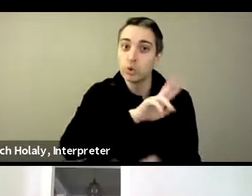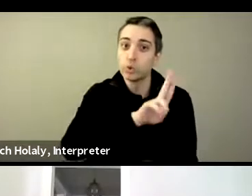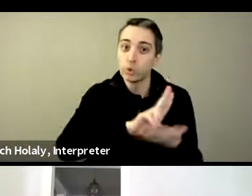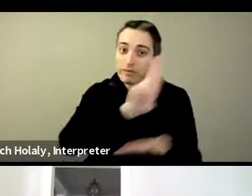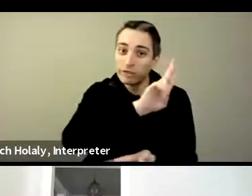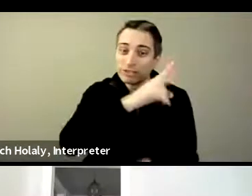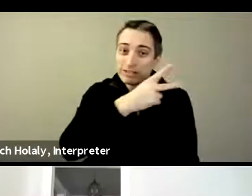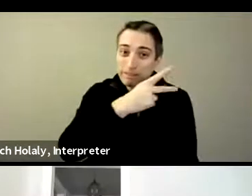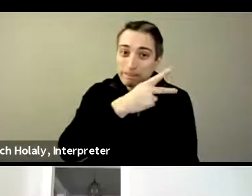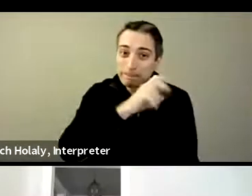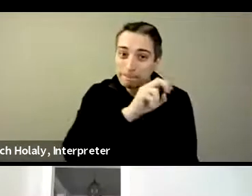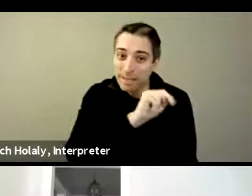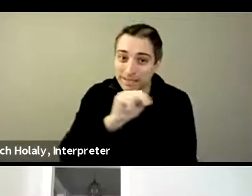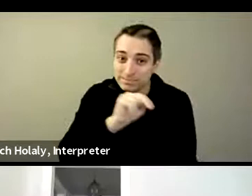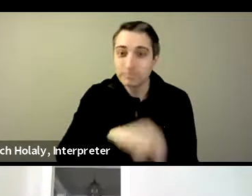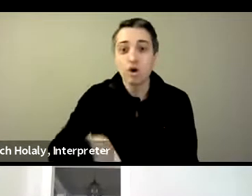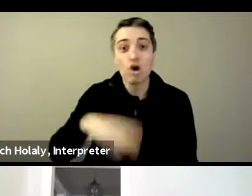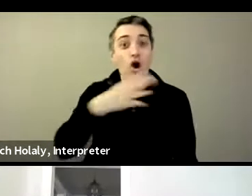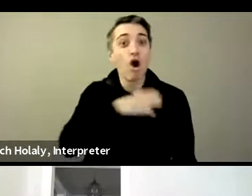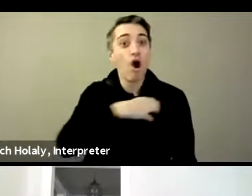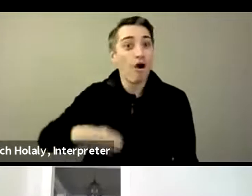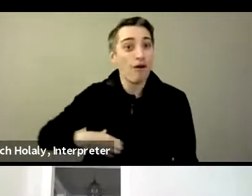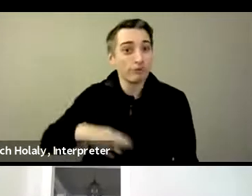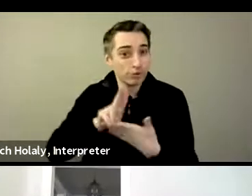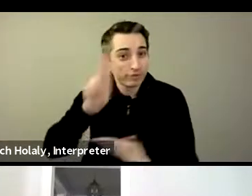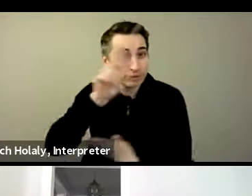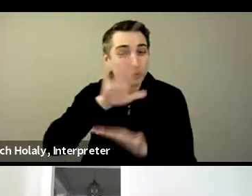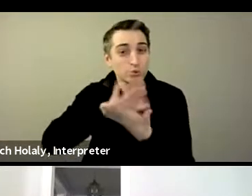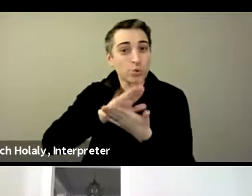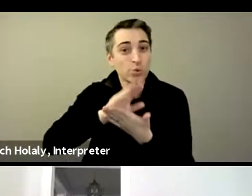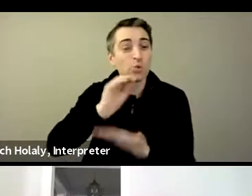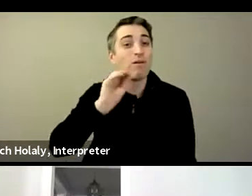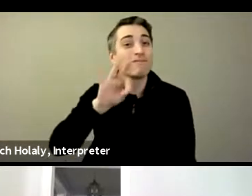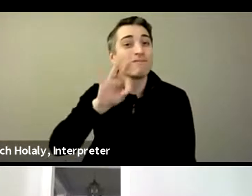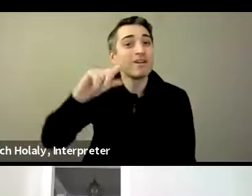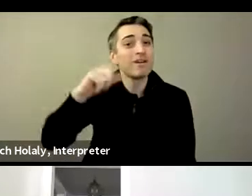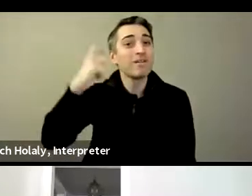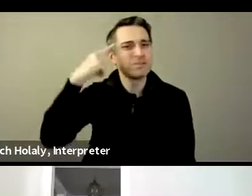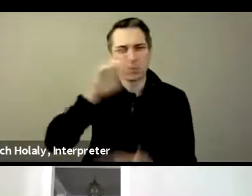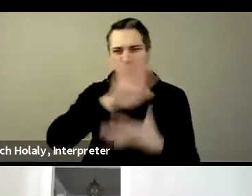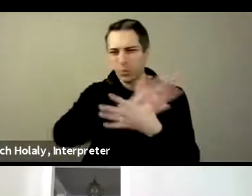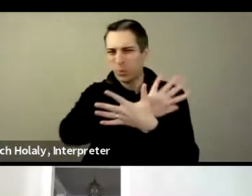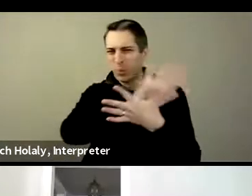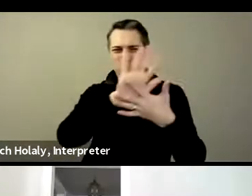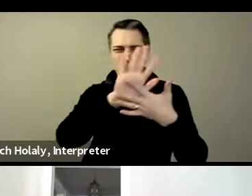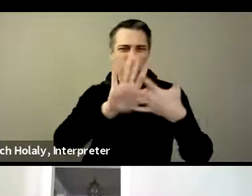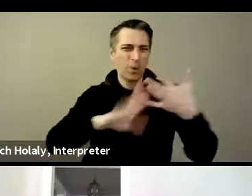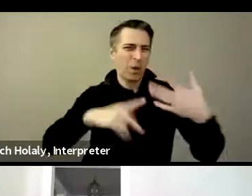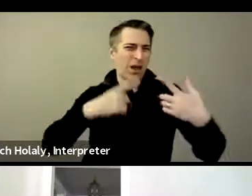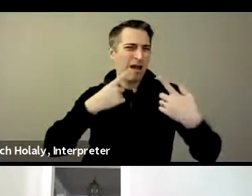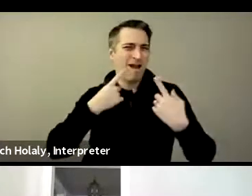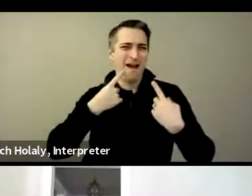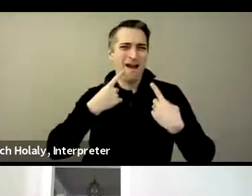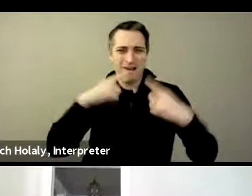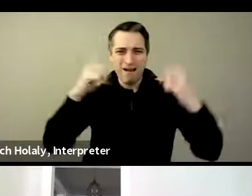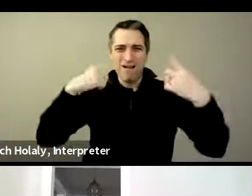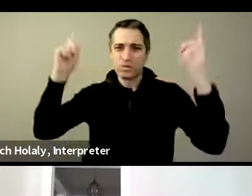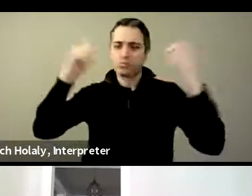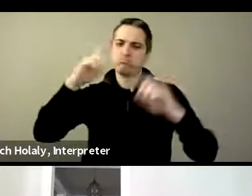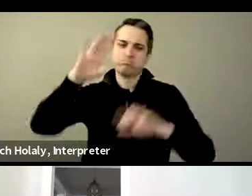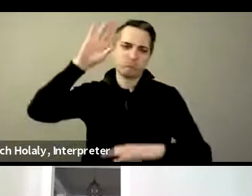Harvard University Kennedy School of Government. With these accomplishments, Napoleon ranks among Michigan's top law enforcement